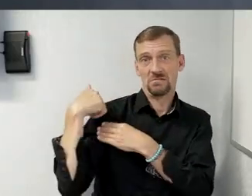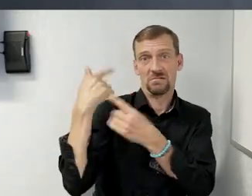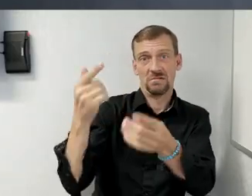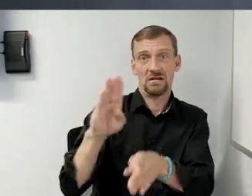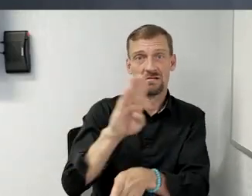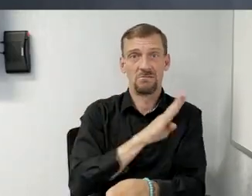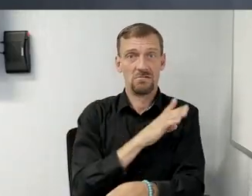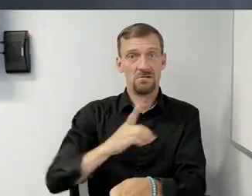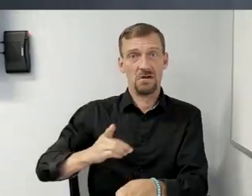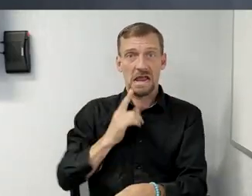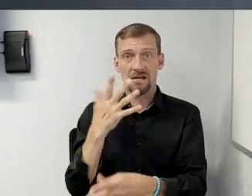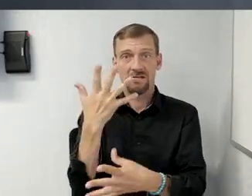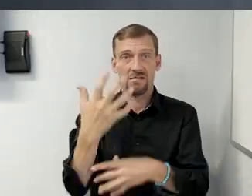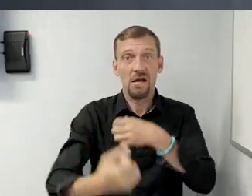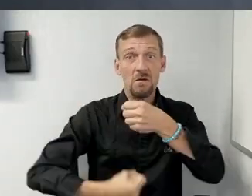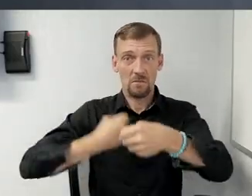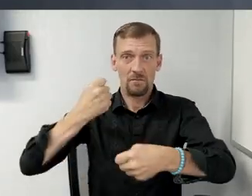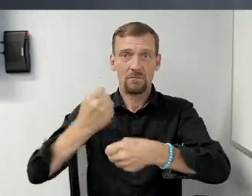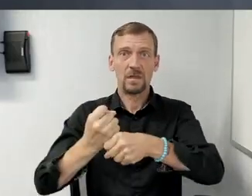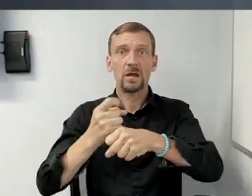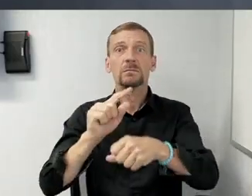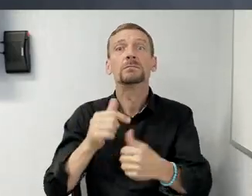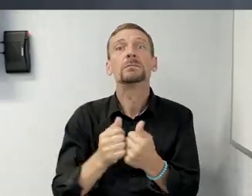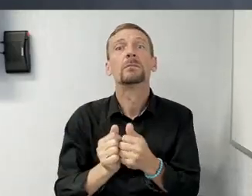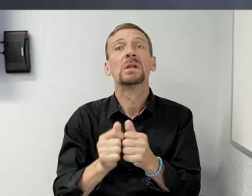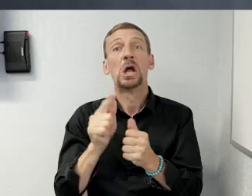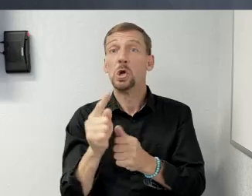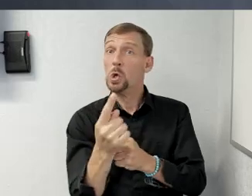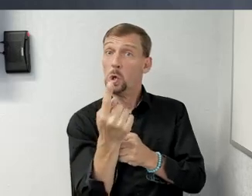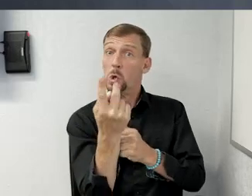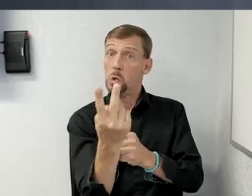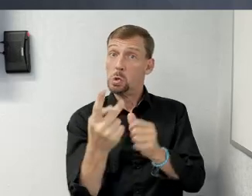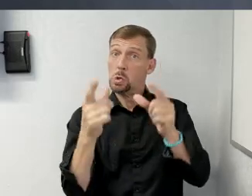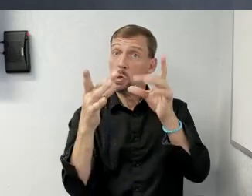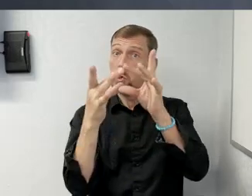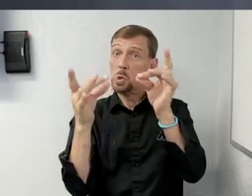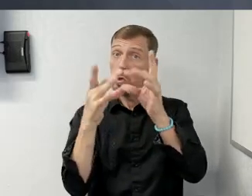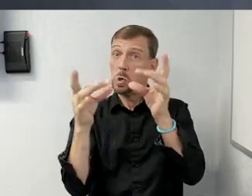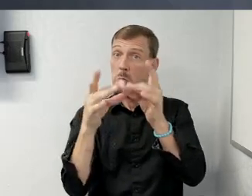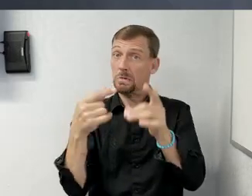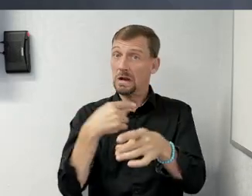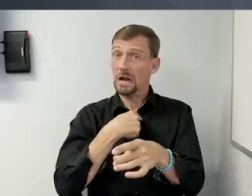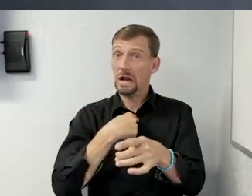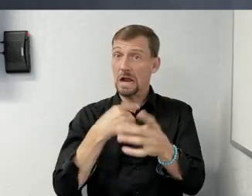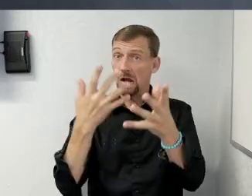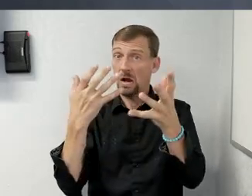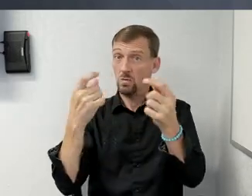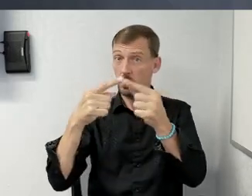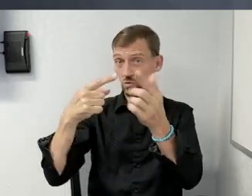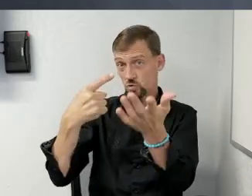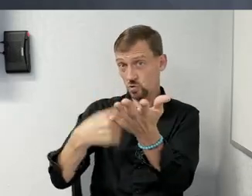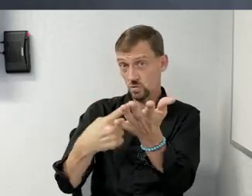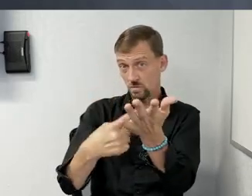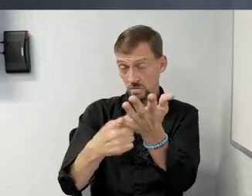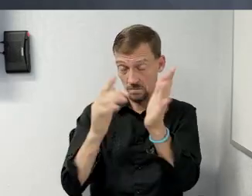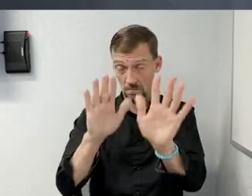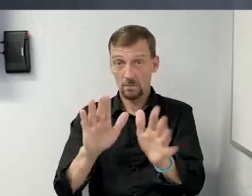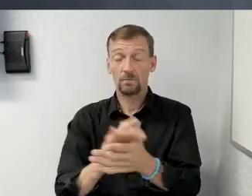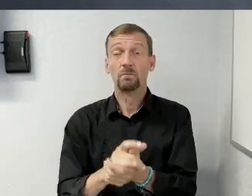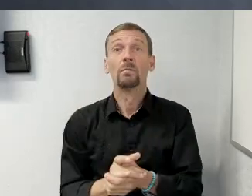years. There's just a couple of comments, observations that I would like to make.